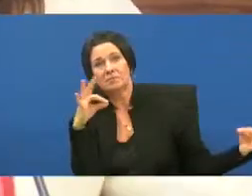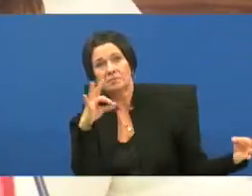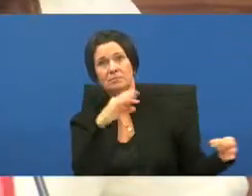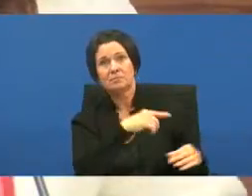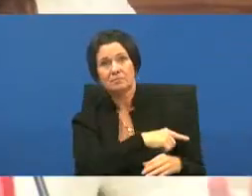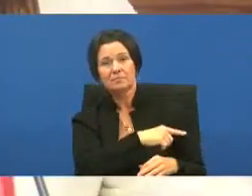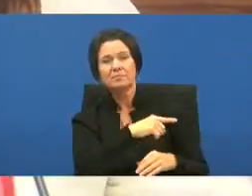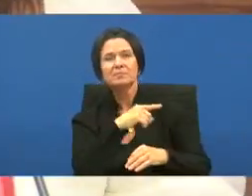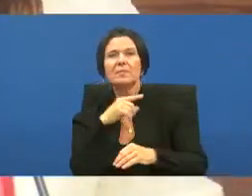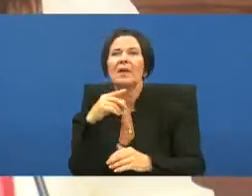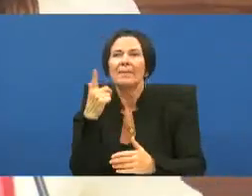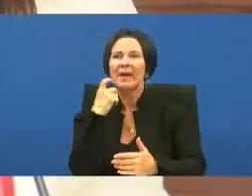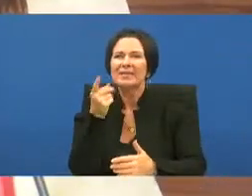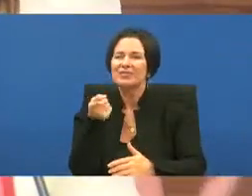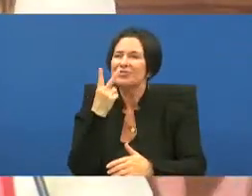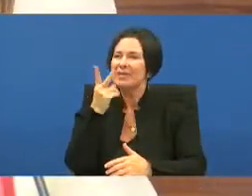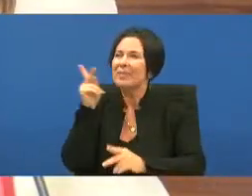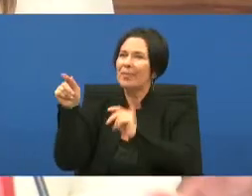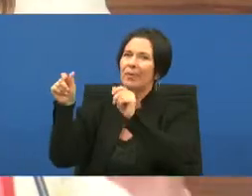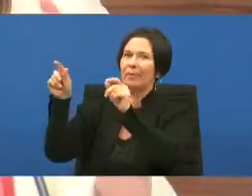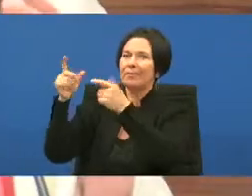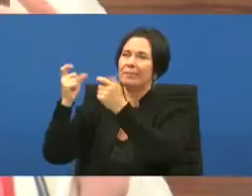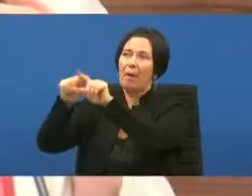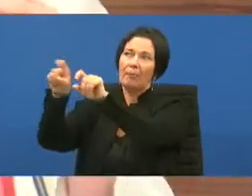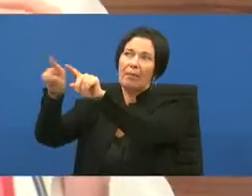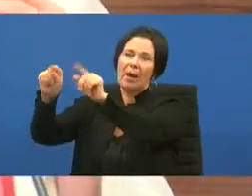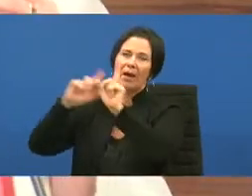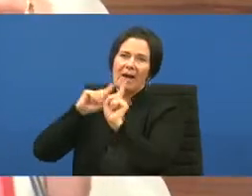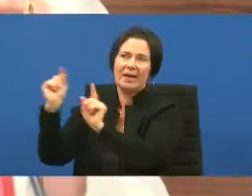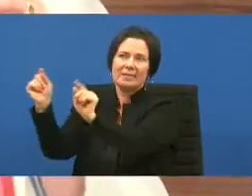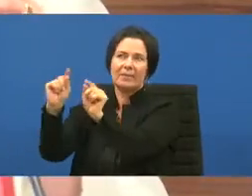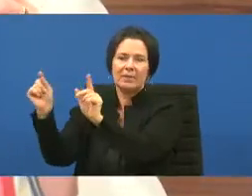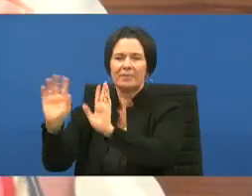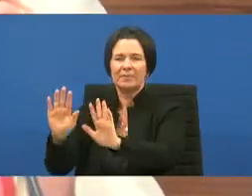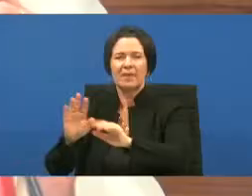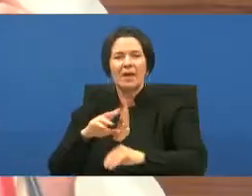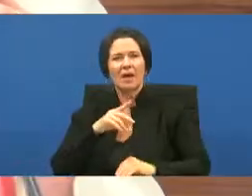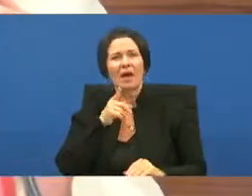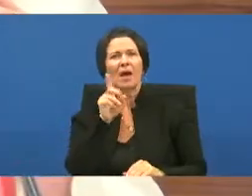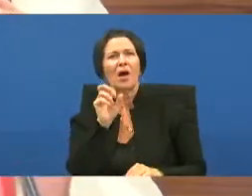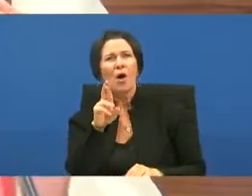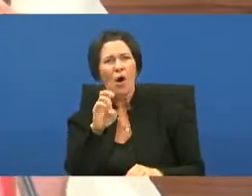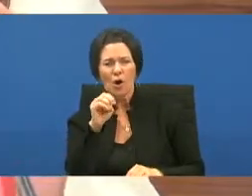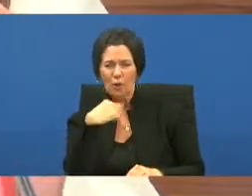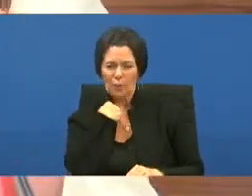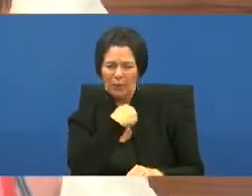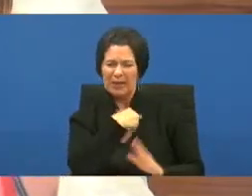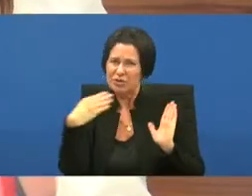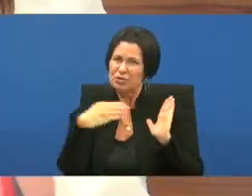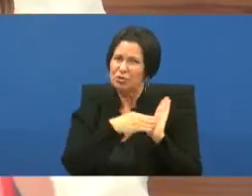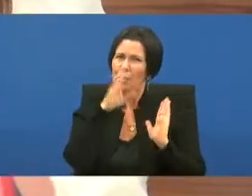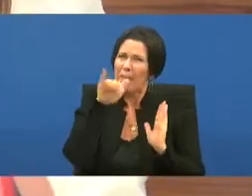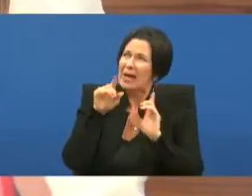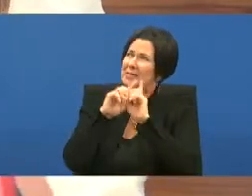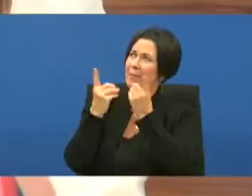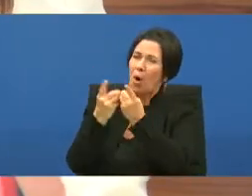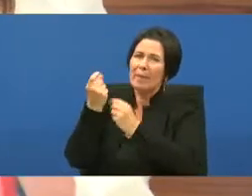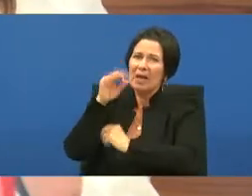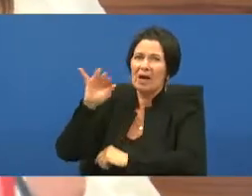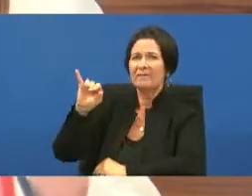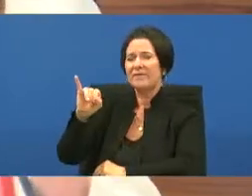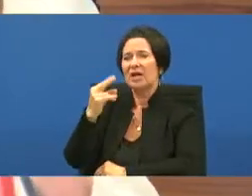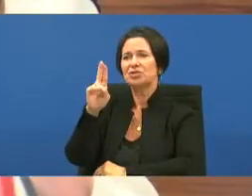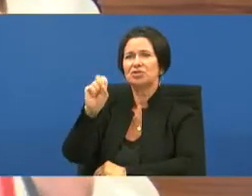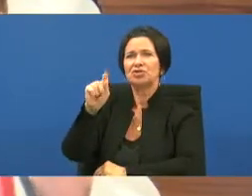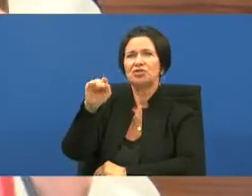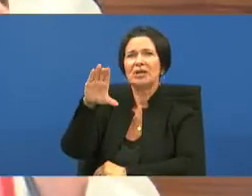the media and get on social media and get spread. Are we being sued by the Department of Justice right now with regard to any of our